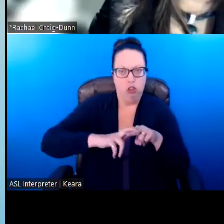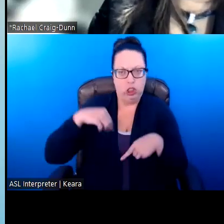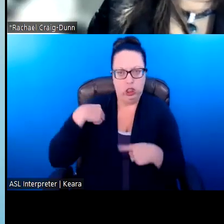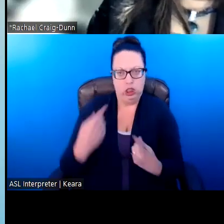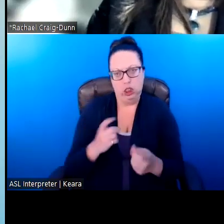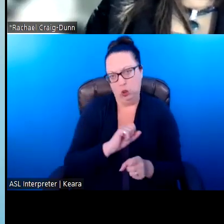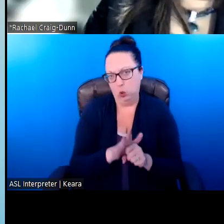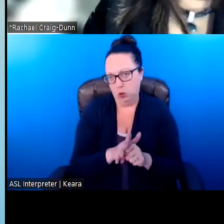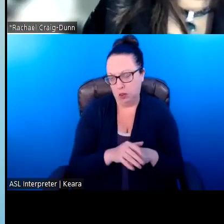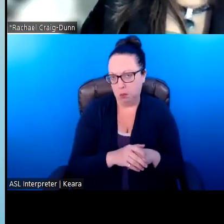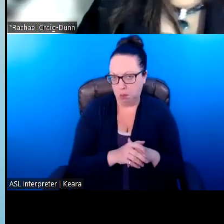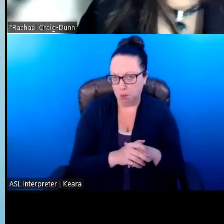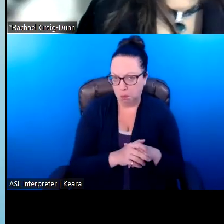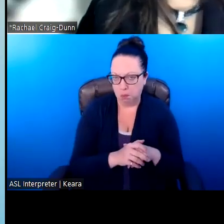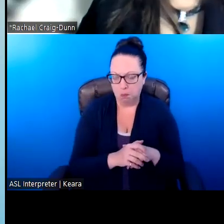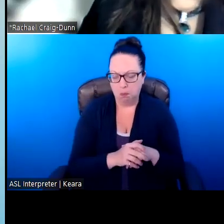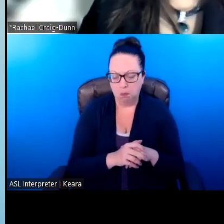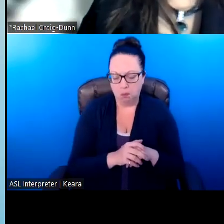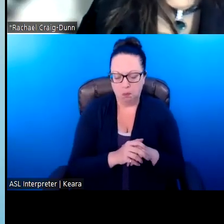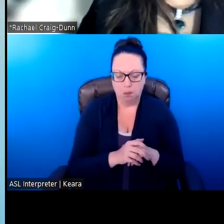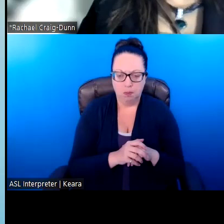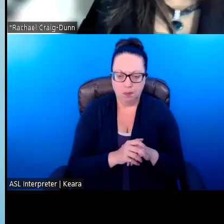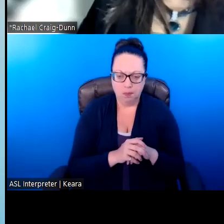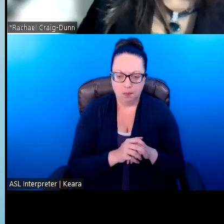pandemic. So